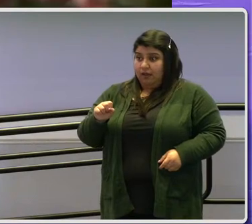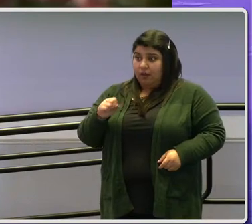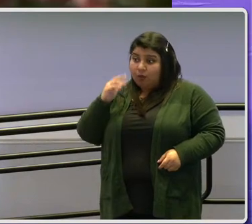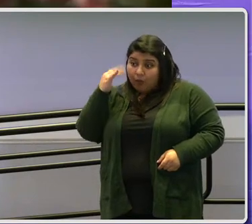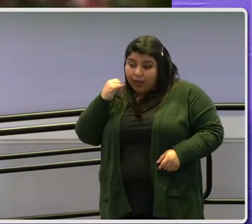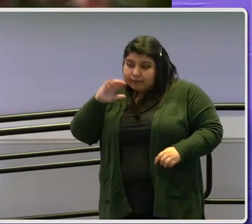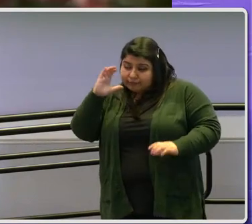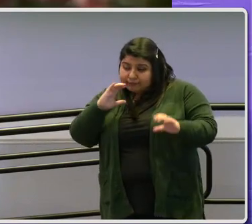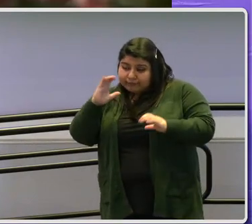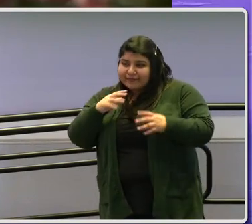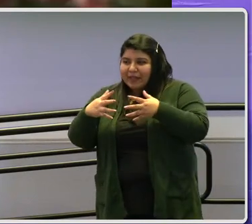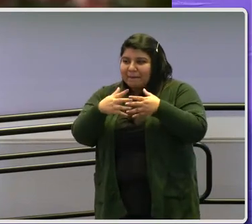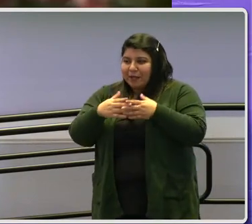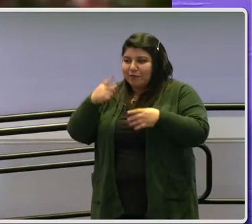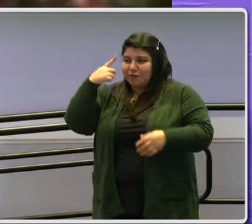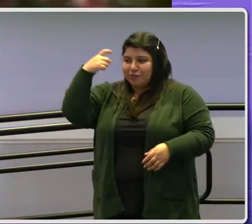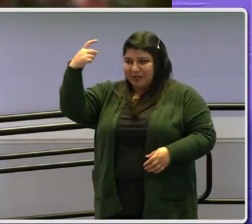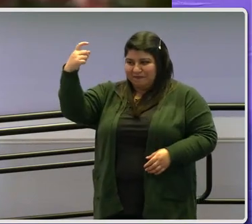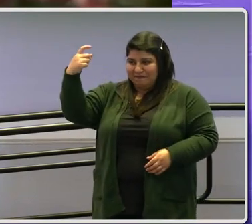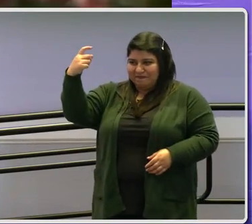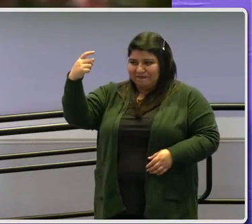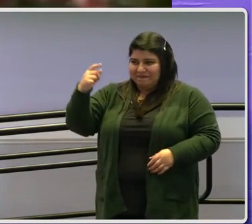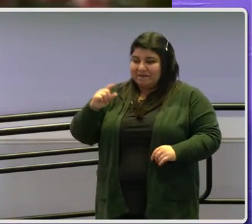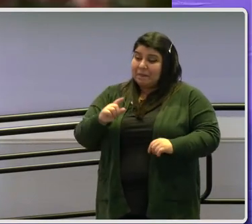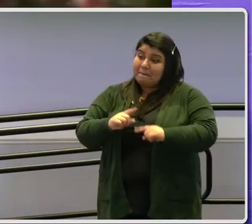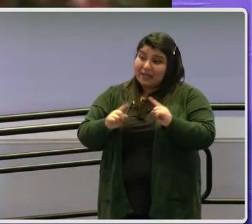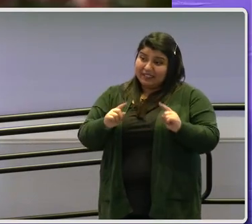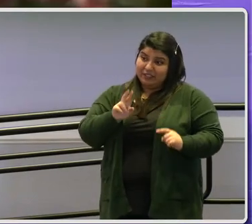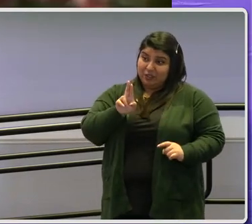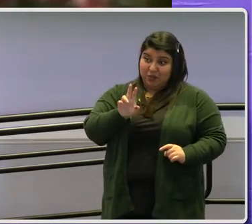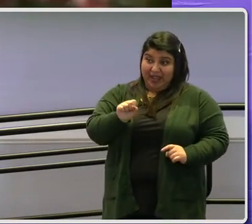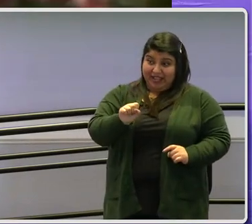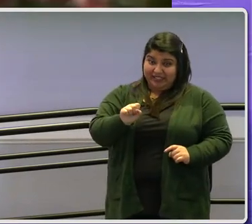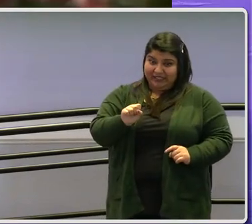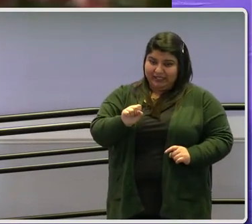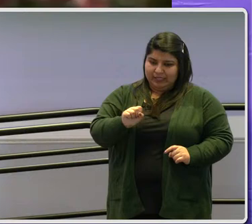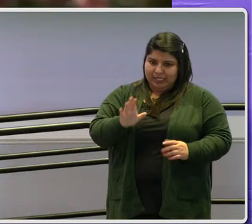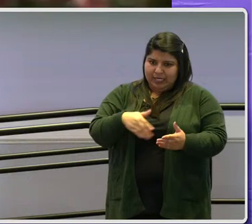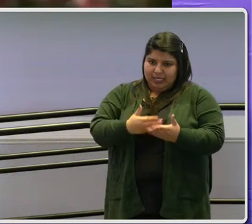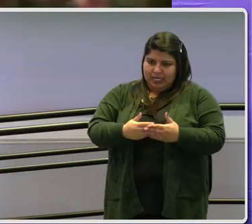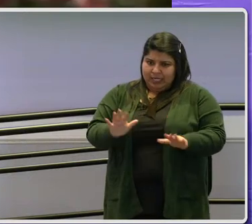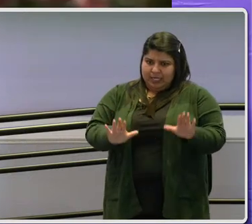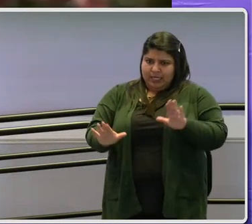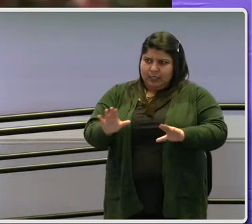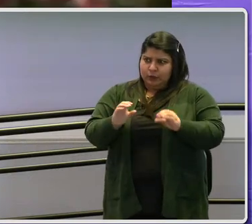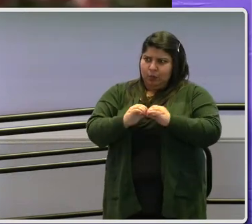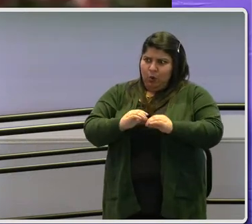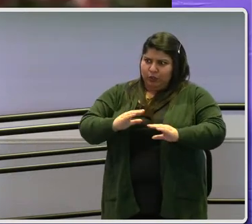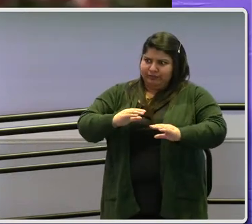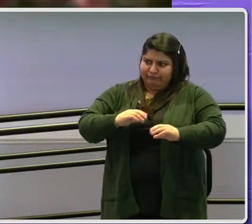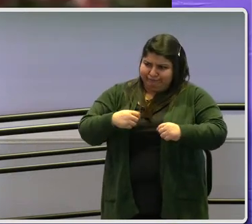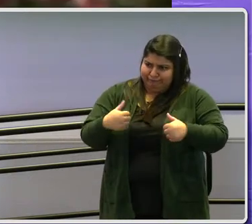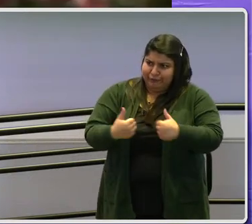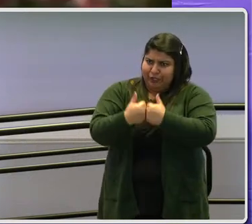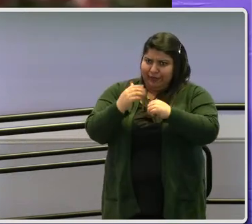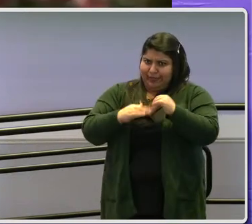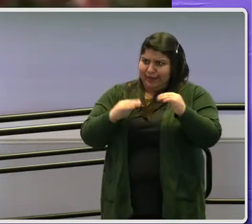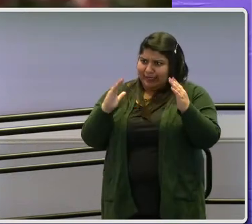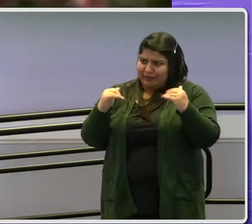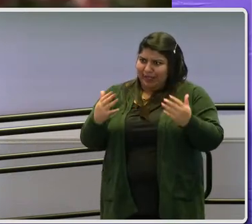American dream. However, the reality of the United States proved to be far more challenging than they had